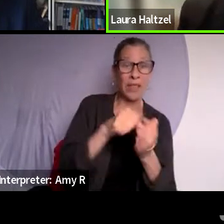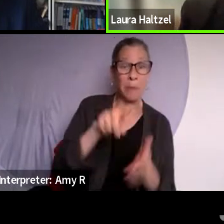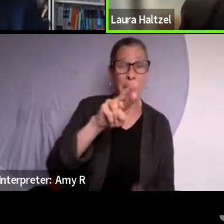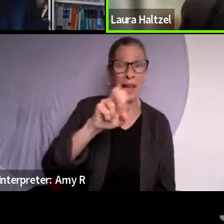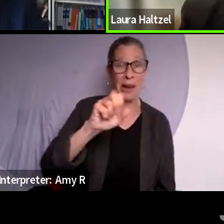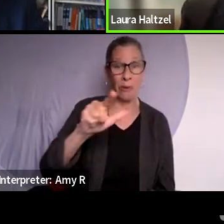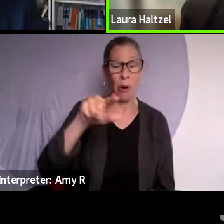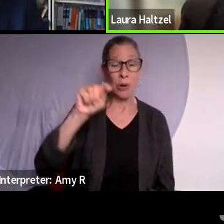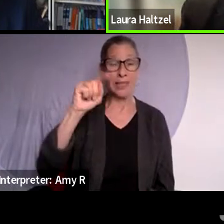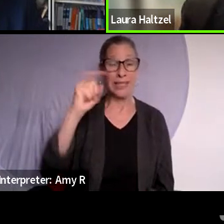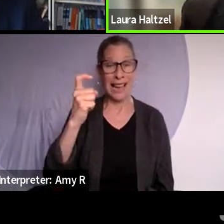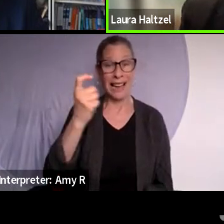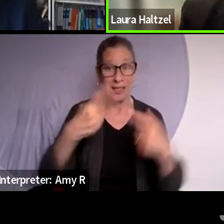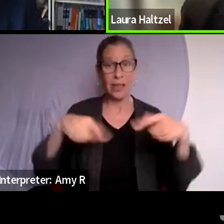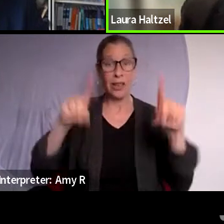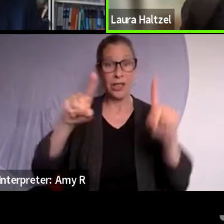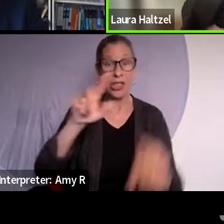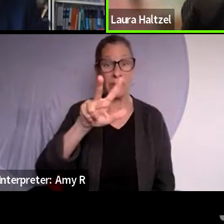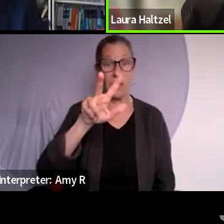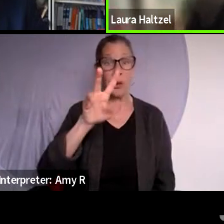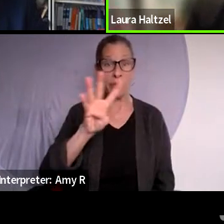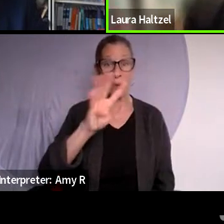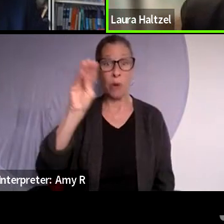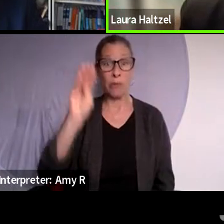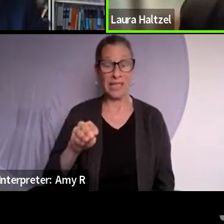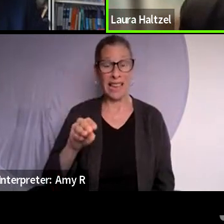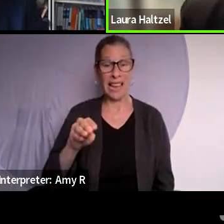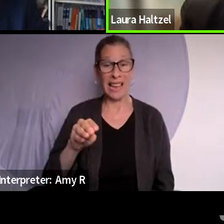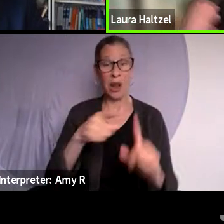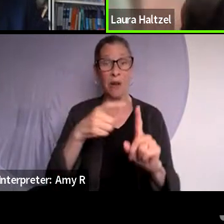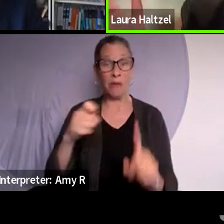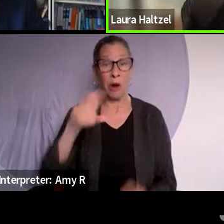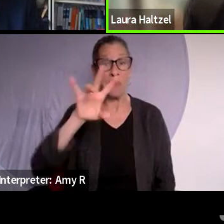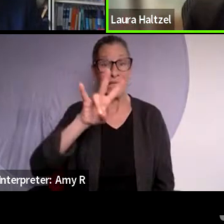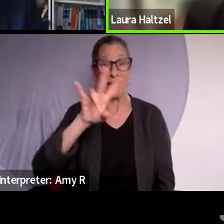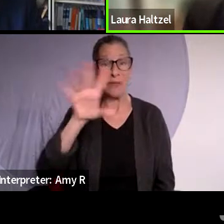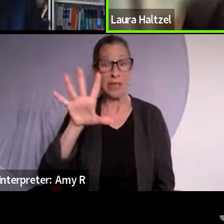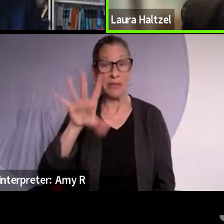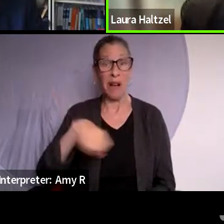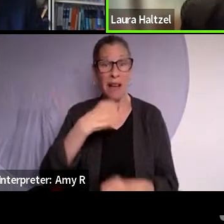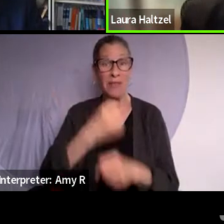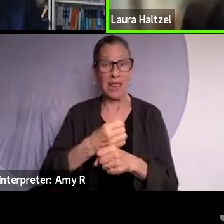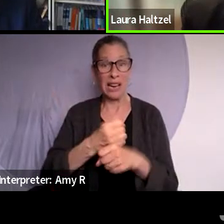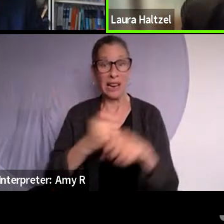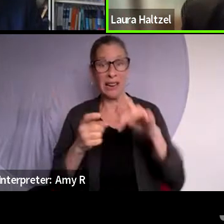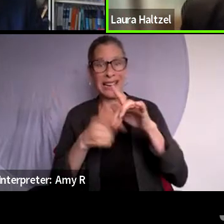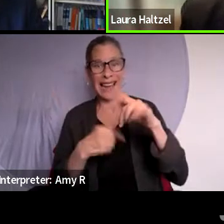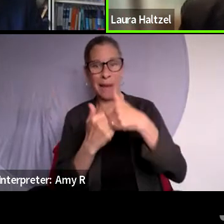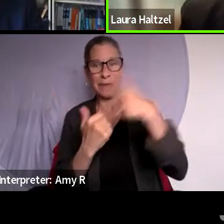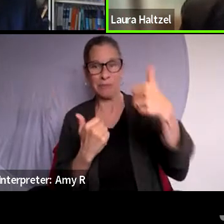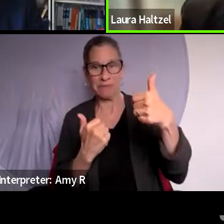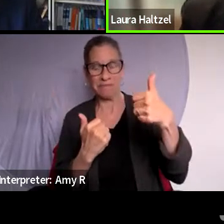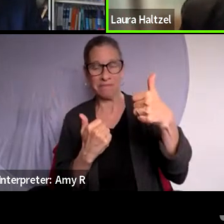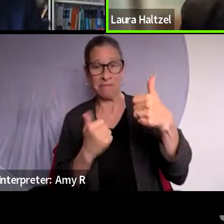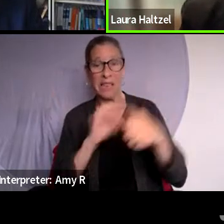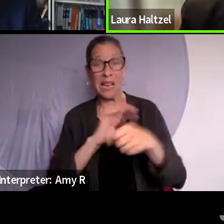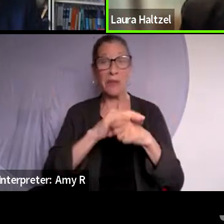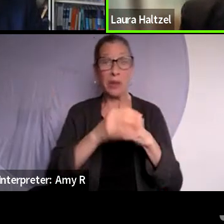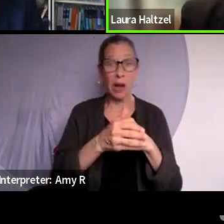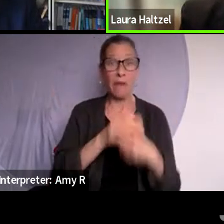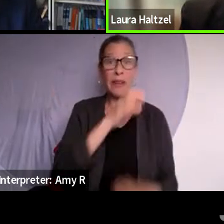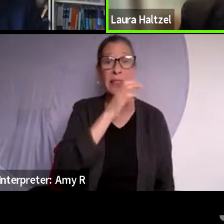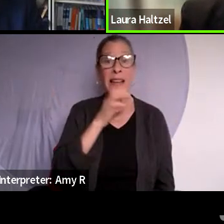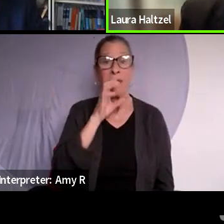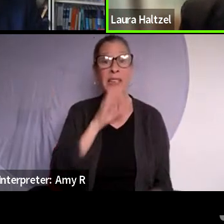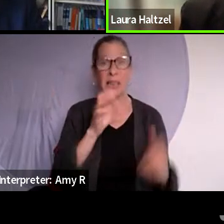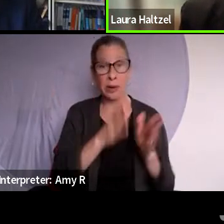would achieve about 34% of the 75-year gap. If you covered the cafeteria